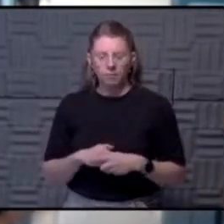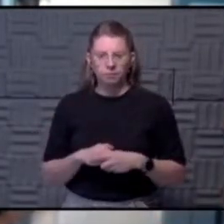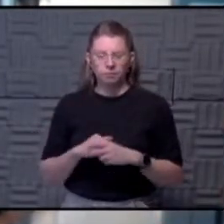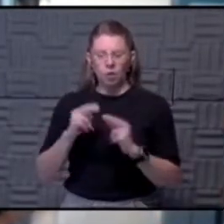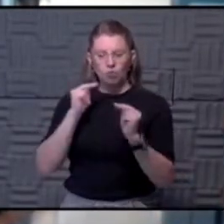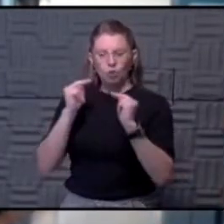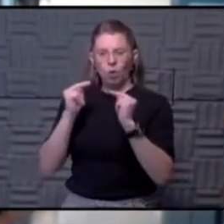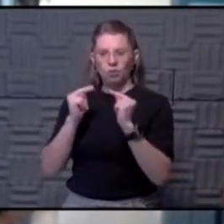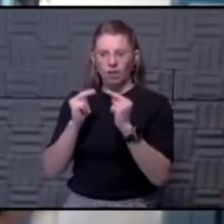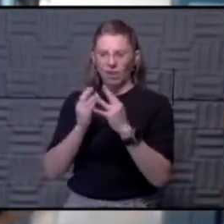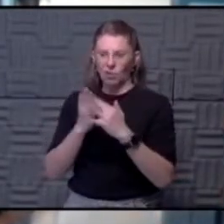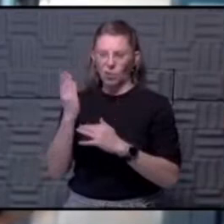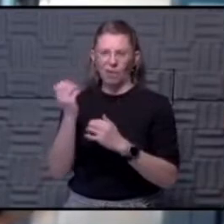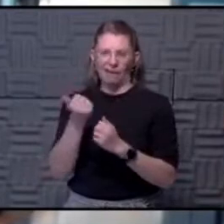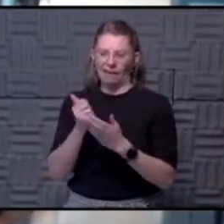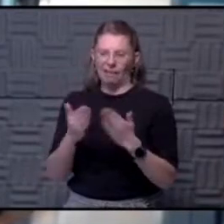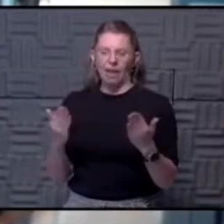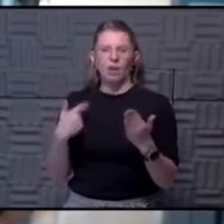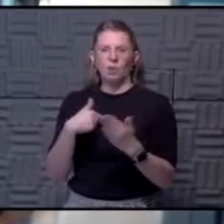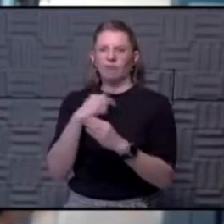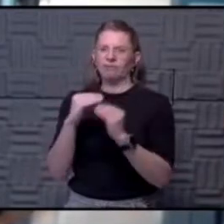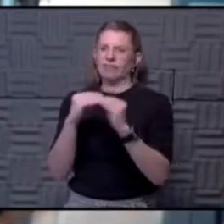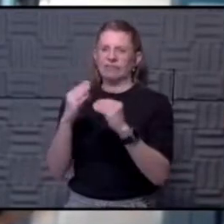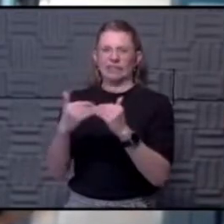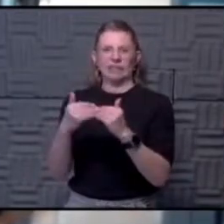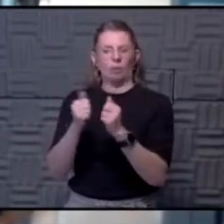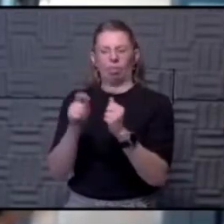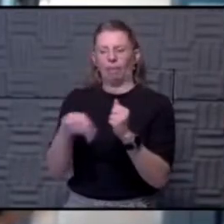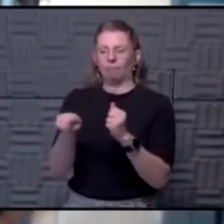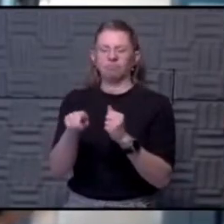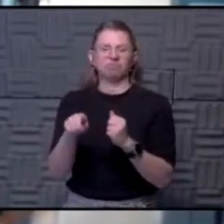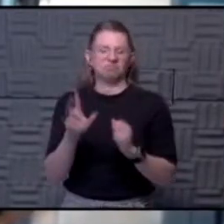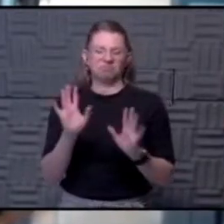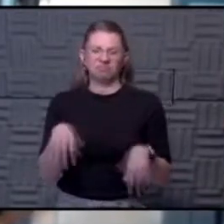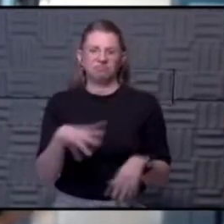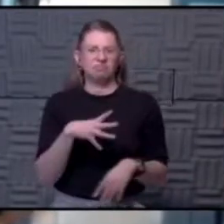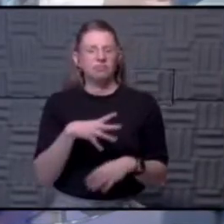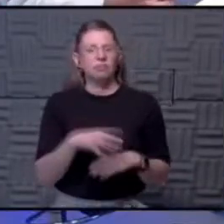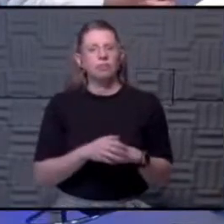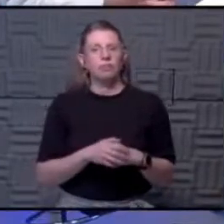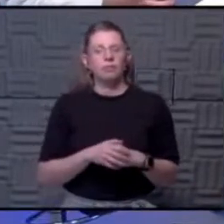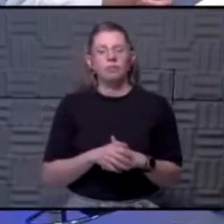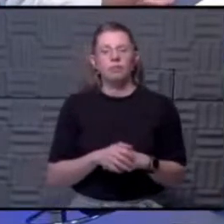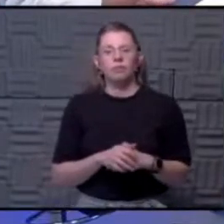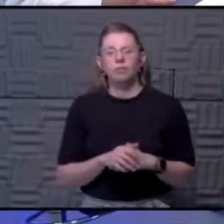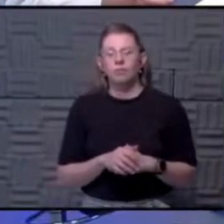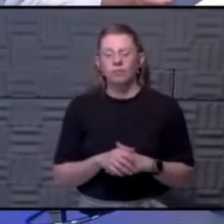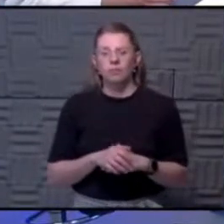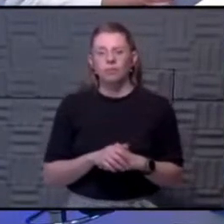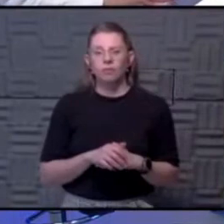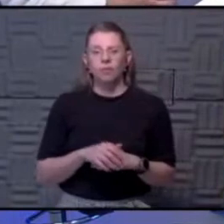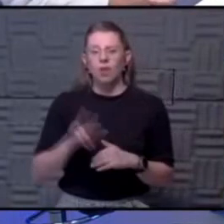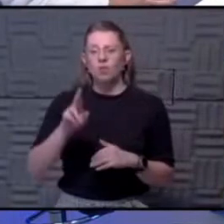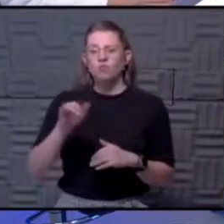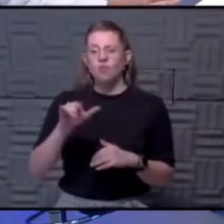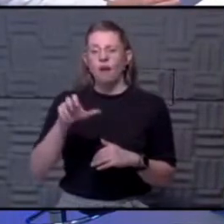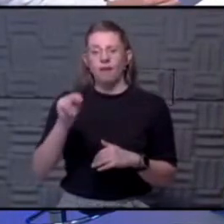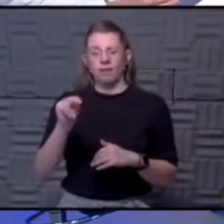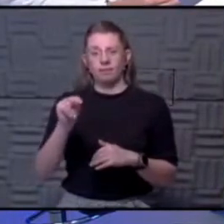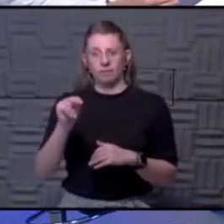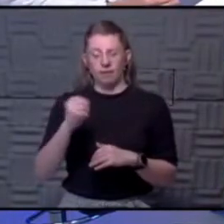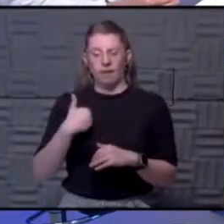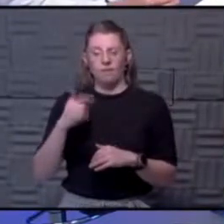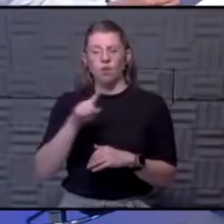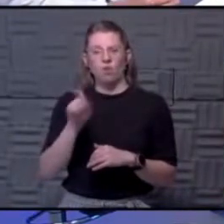negotiate your way through almost anything, and we fixed that easily with them. Okay, Ryan from K-Witch in Wichita has a question also for Dr. Norman.